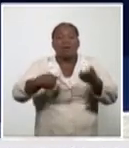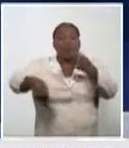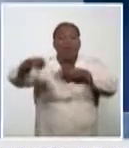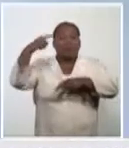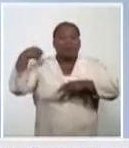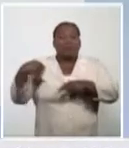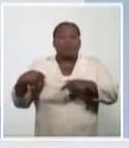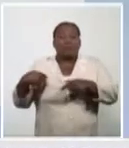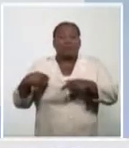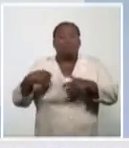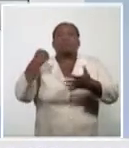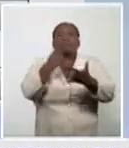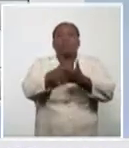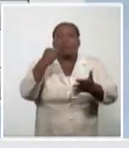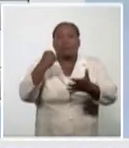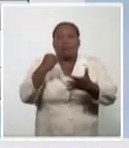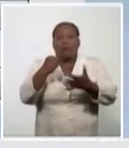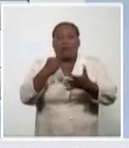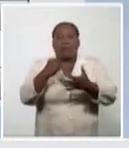Yesterday there were